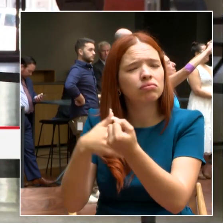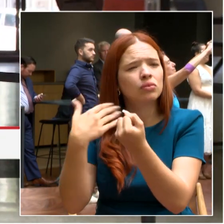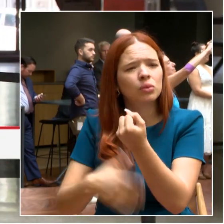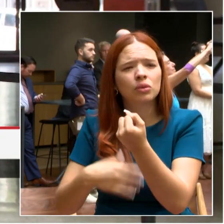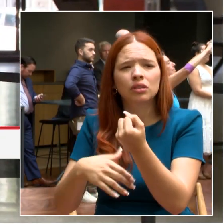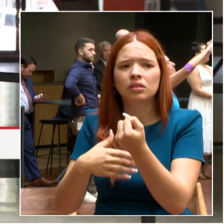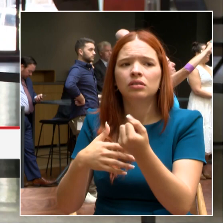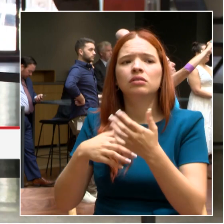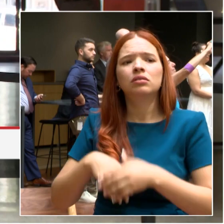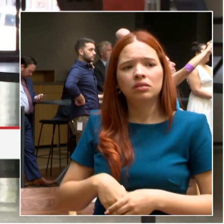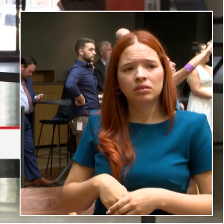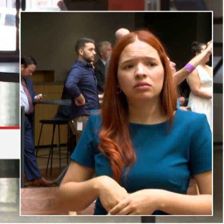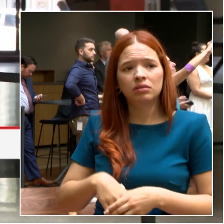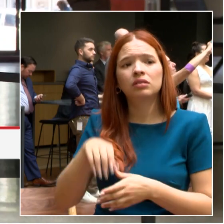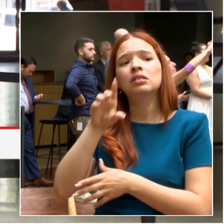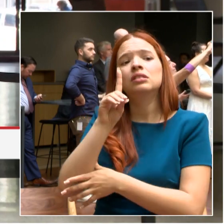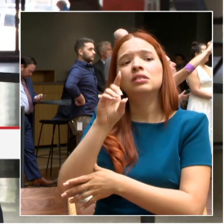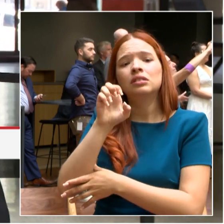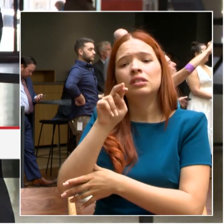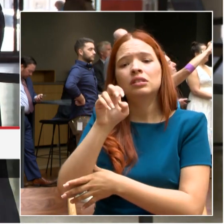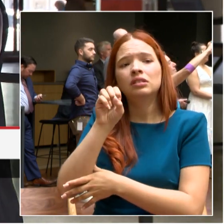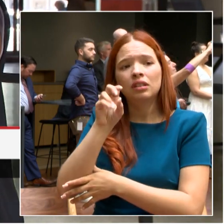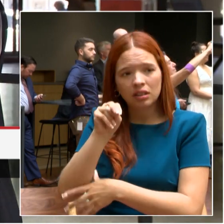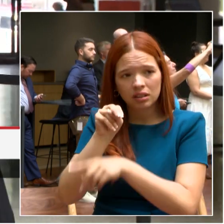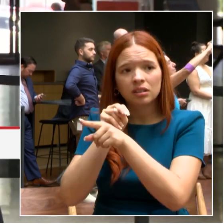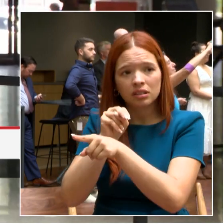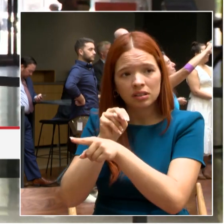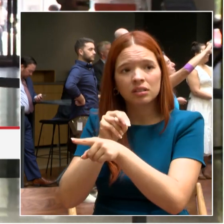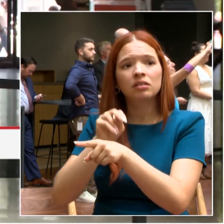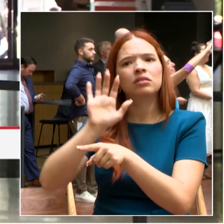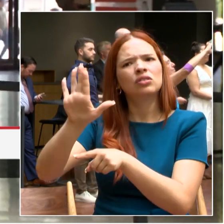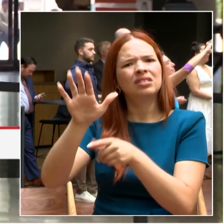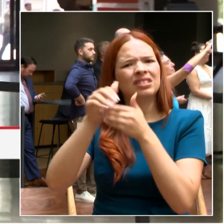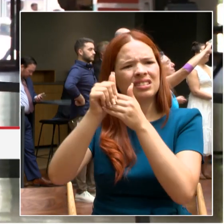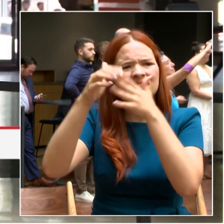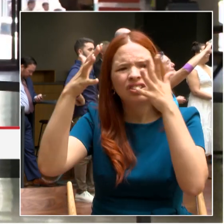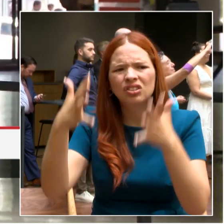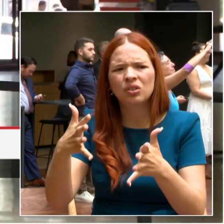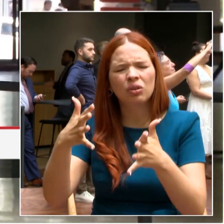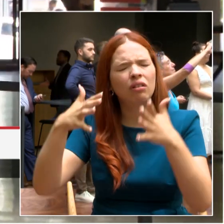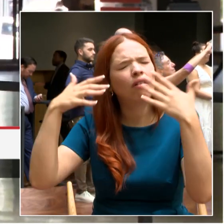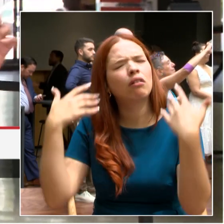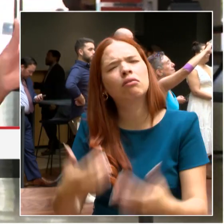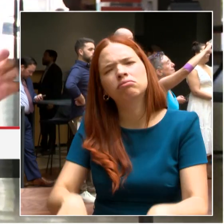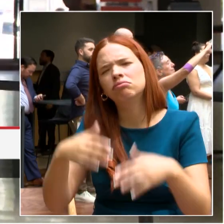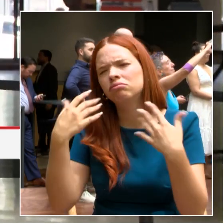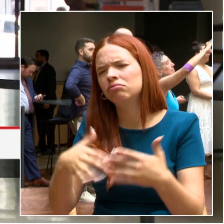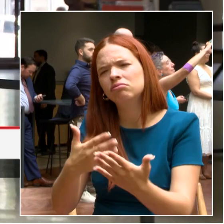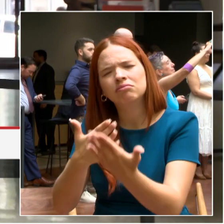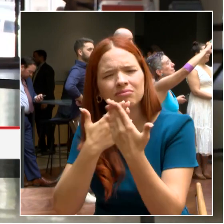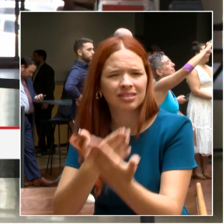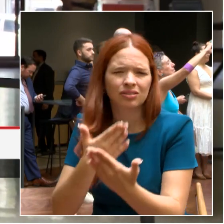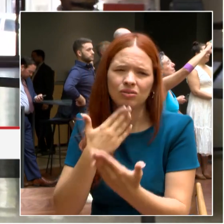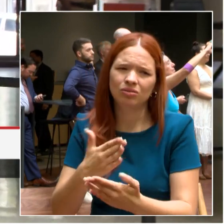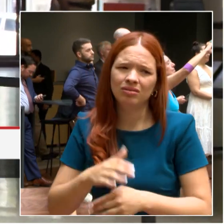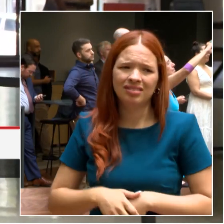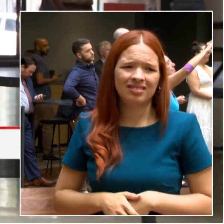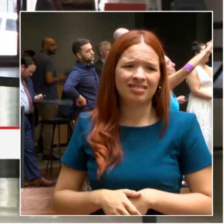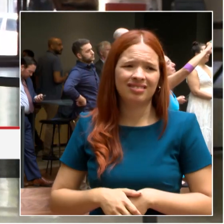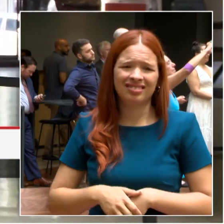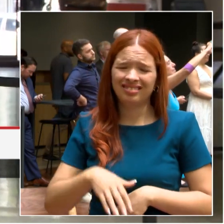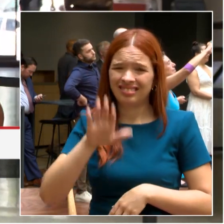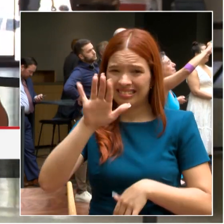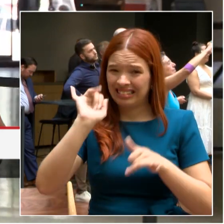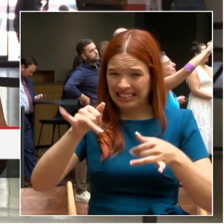these initiatives aren't easy. They aren't easy policy decisions. They're going to require us to do some things